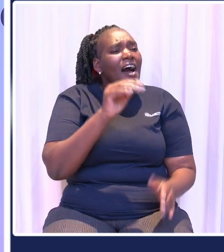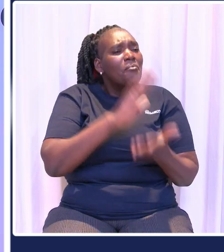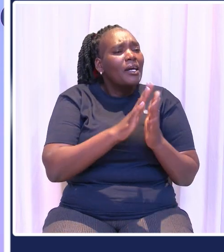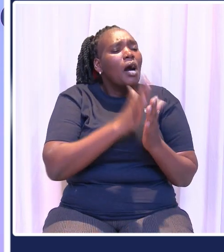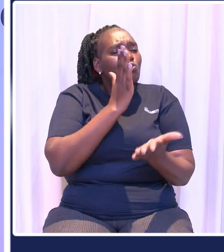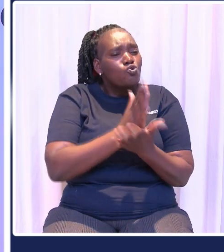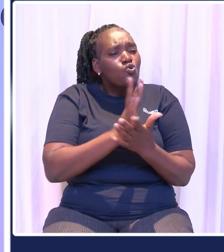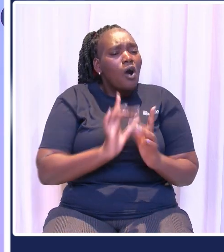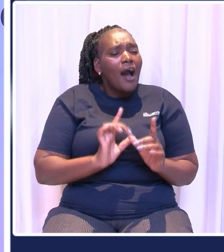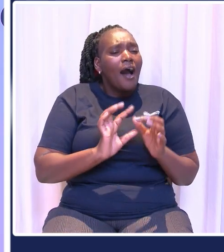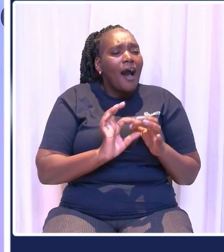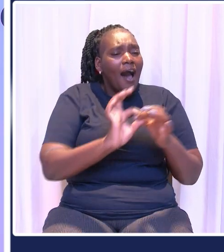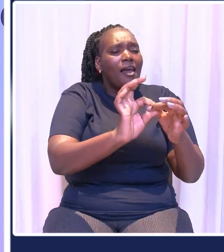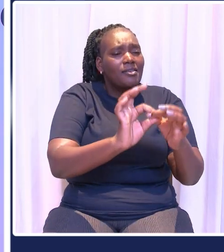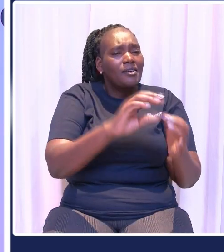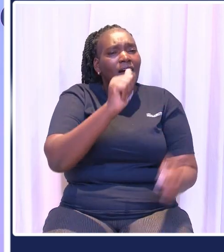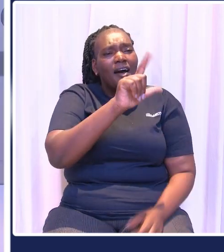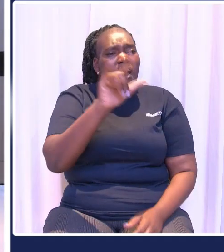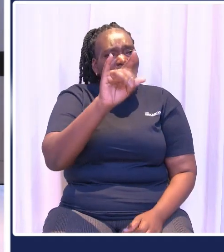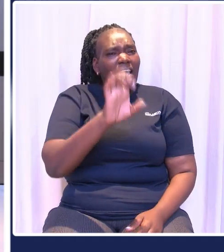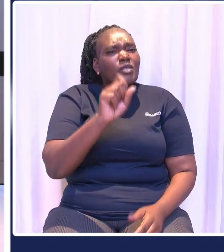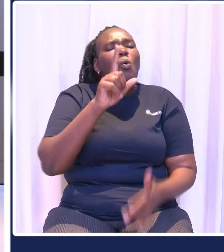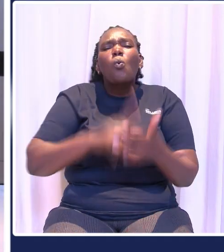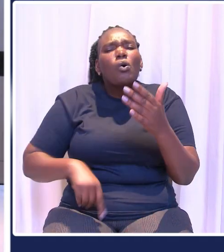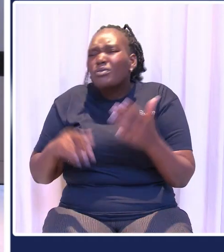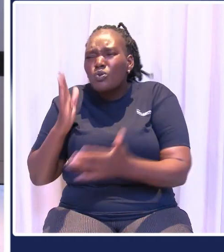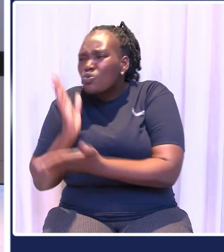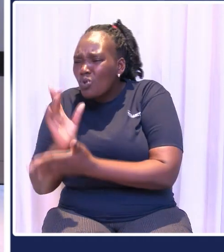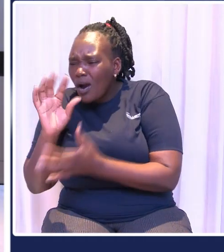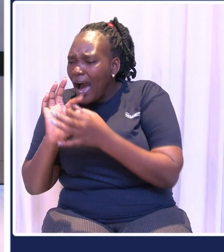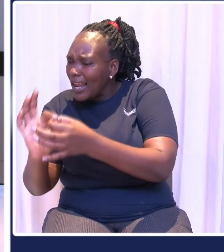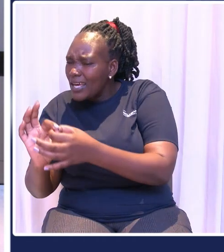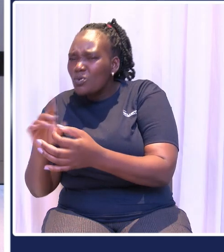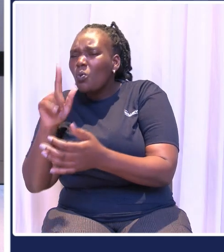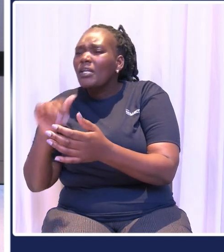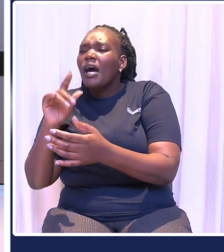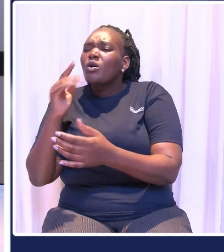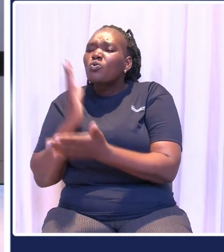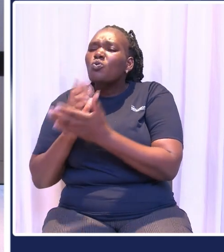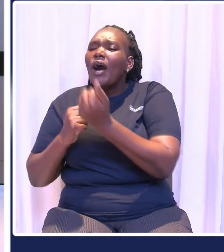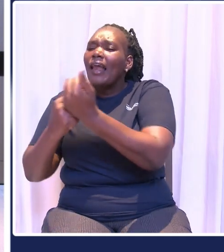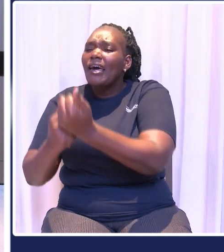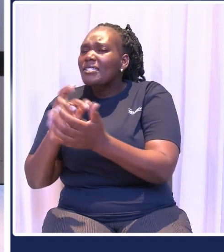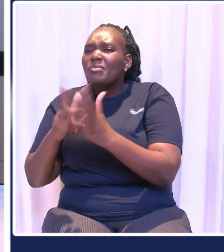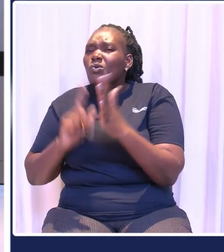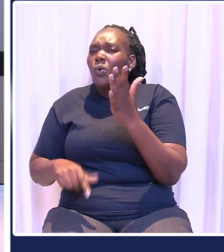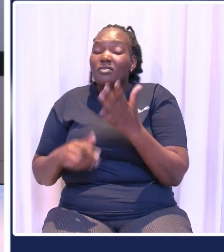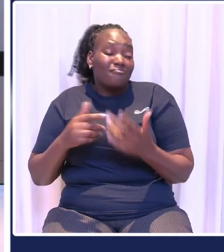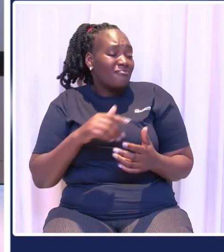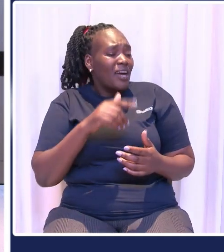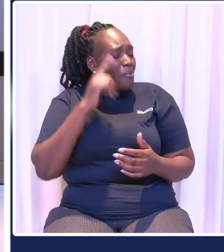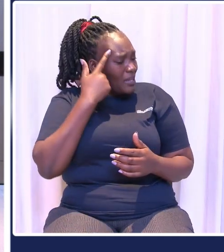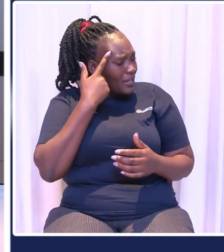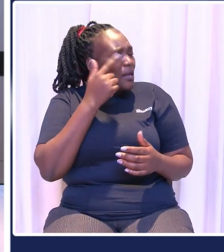And what does that look like? What is it? What Yeah. does true allies mean? So true allies, so thinking about being there for sort